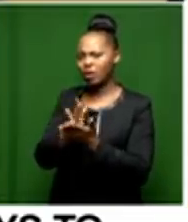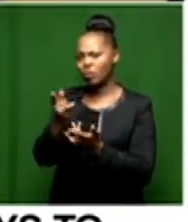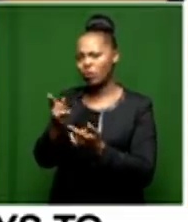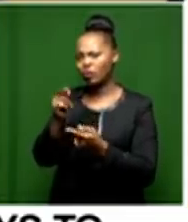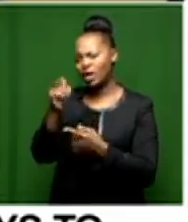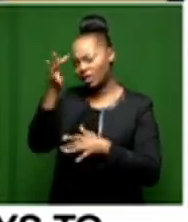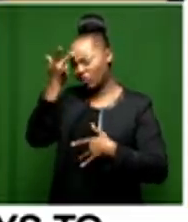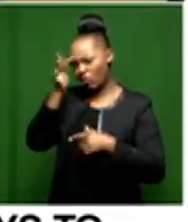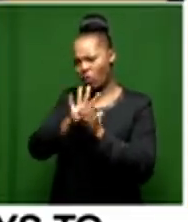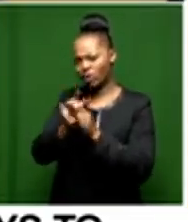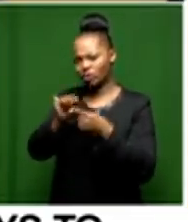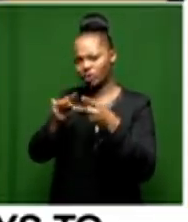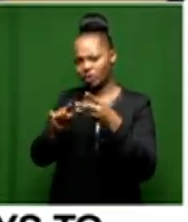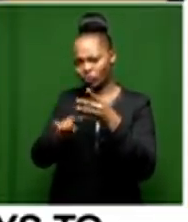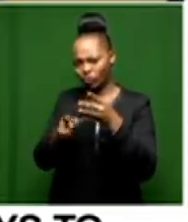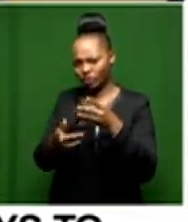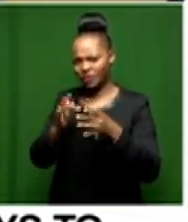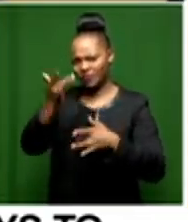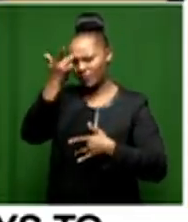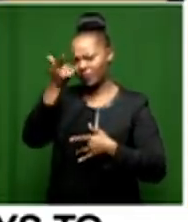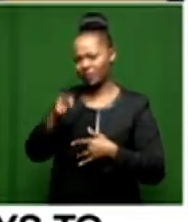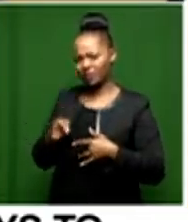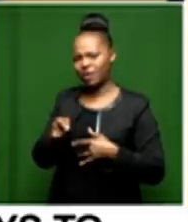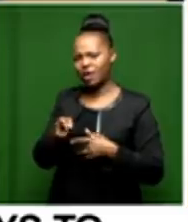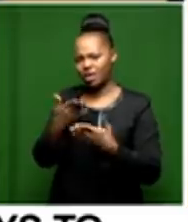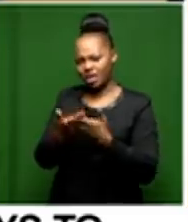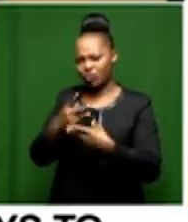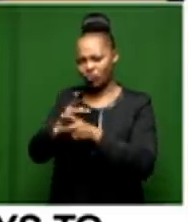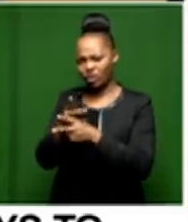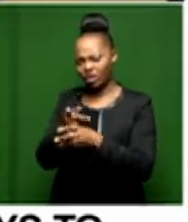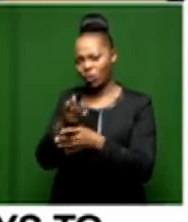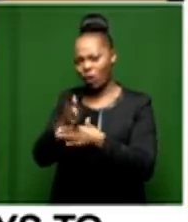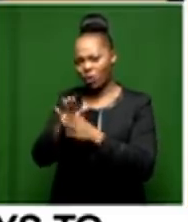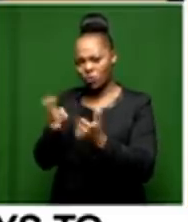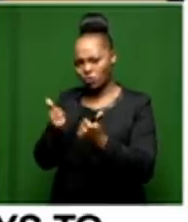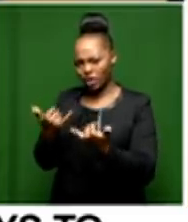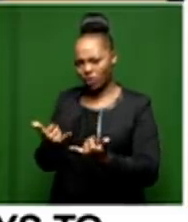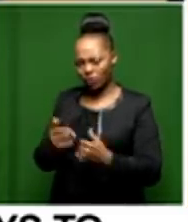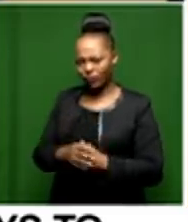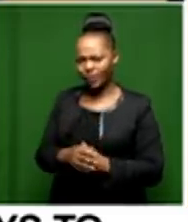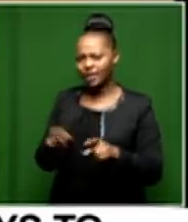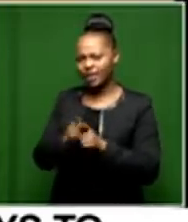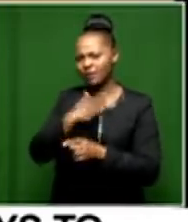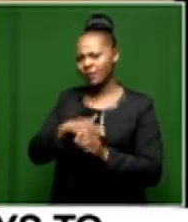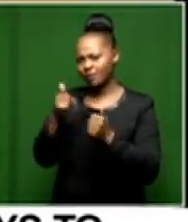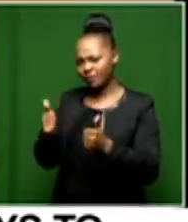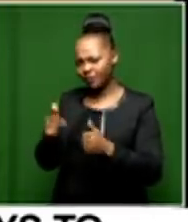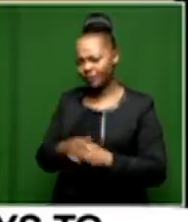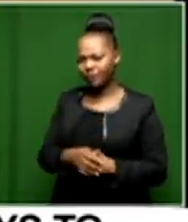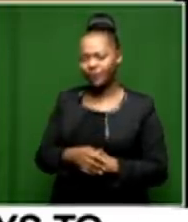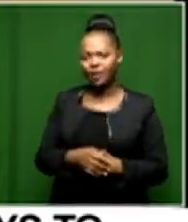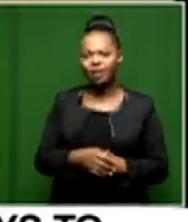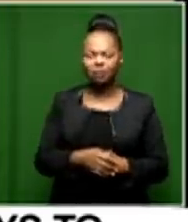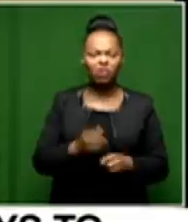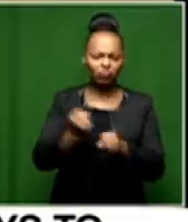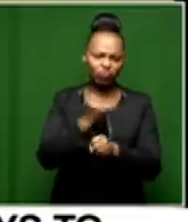you were feeling are now subsided and you're able to be a lot more productive and feeling well? Definitely. I can cope with a full day's